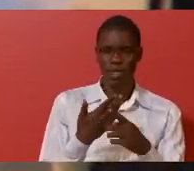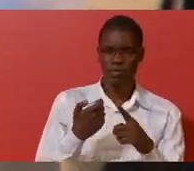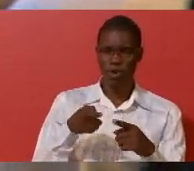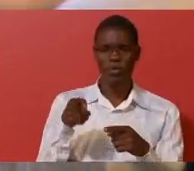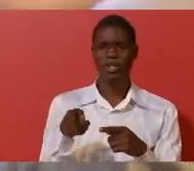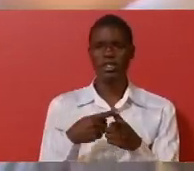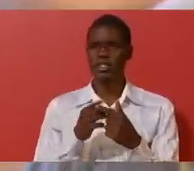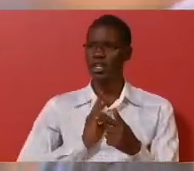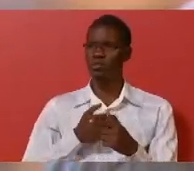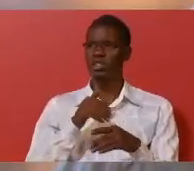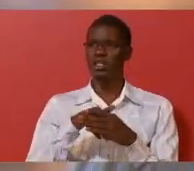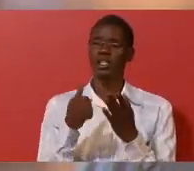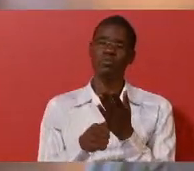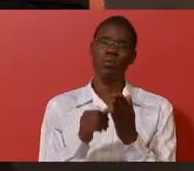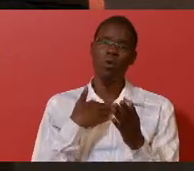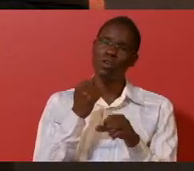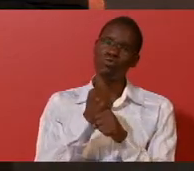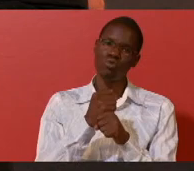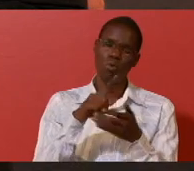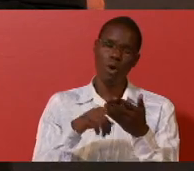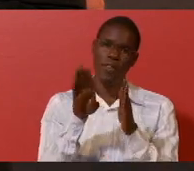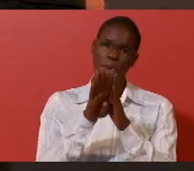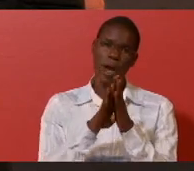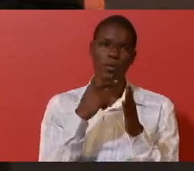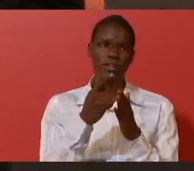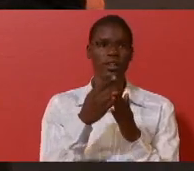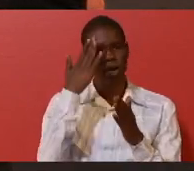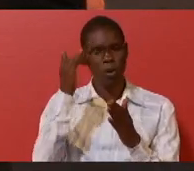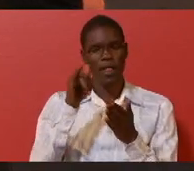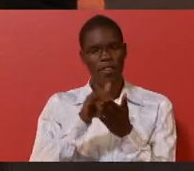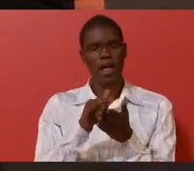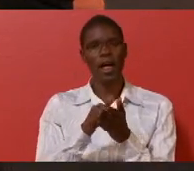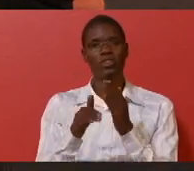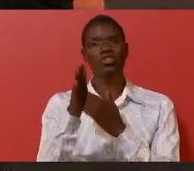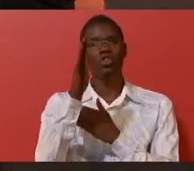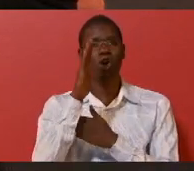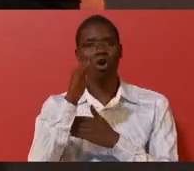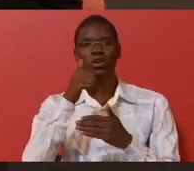So we want to do what the Scripture says, because it's God's love letter to us.